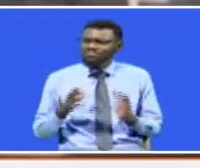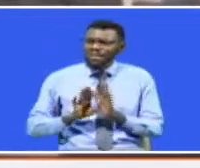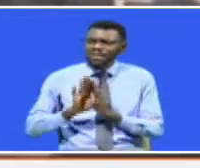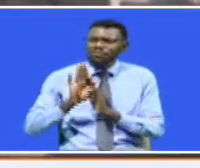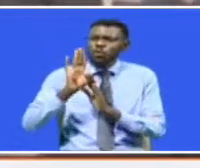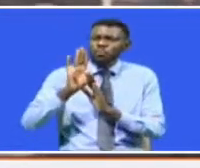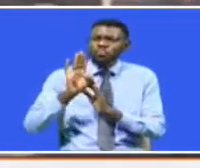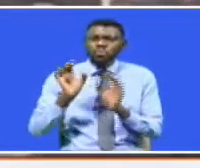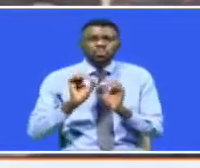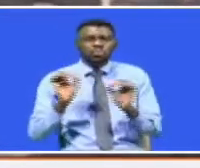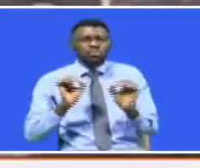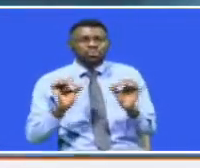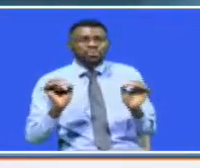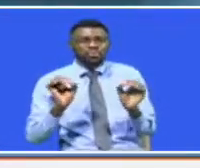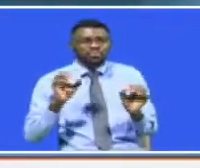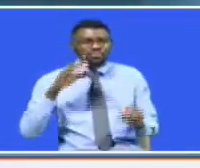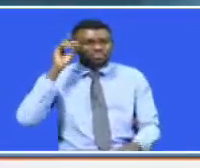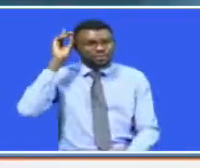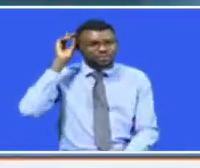Bramwell Bire.